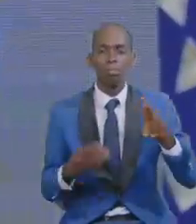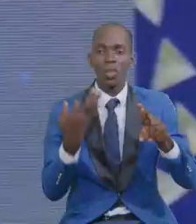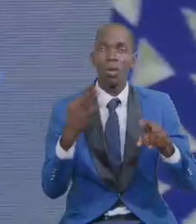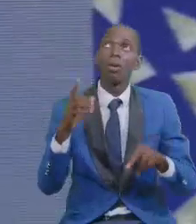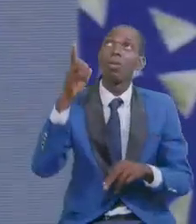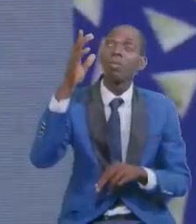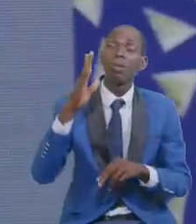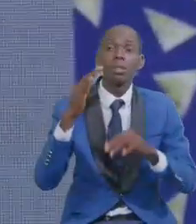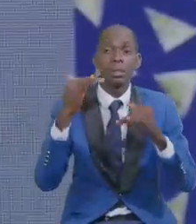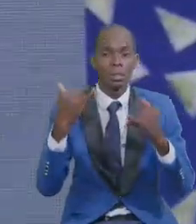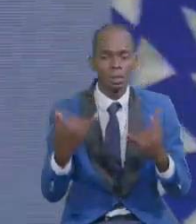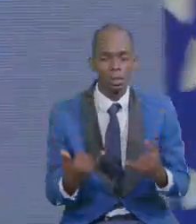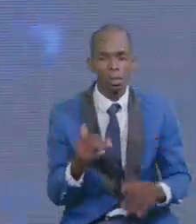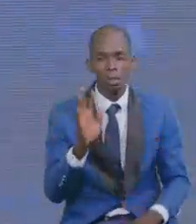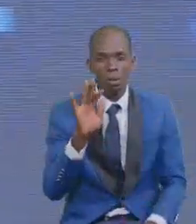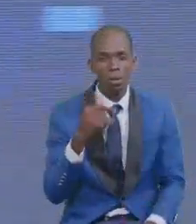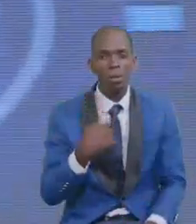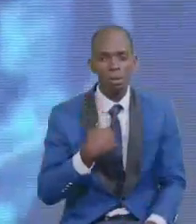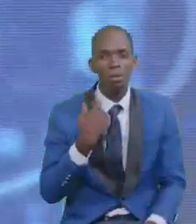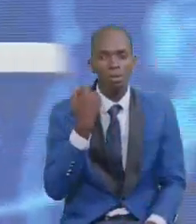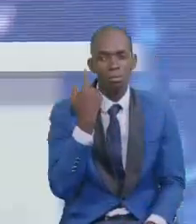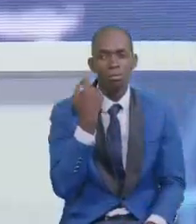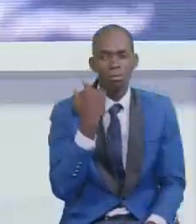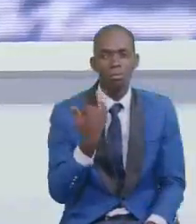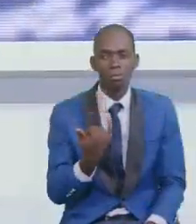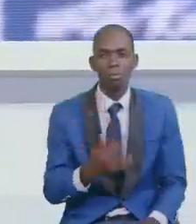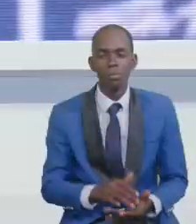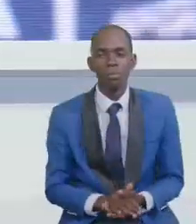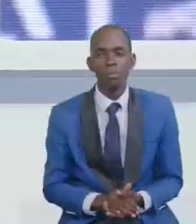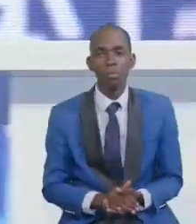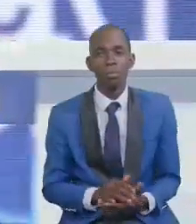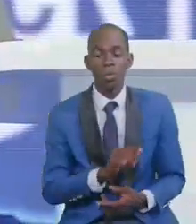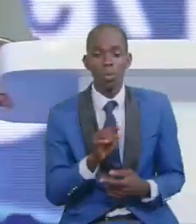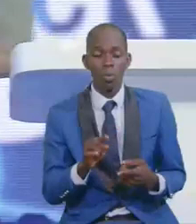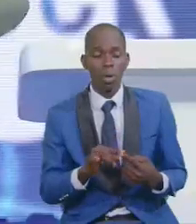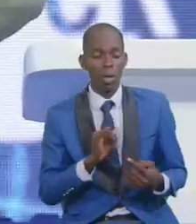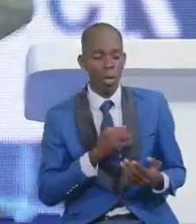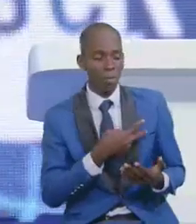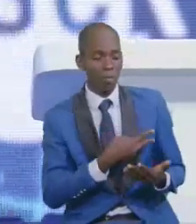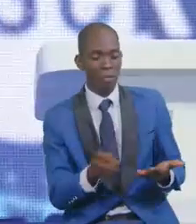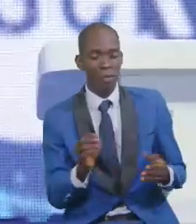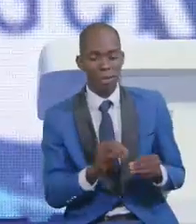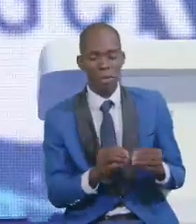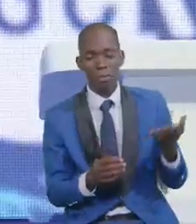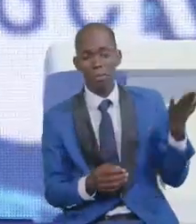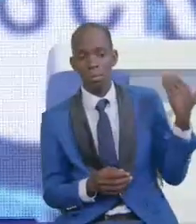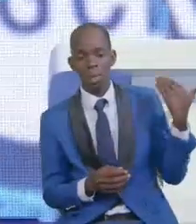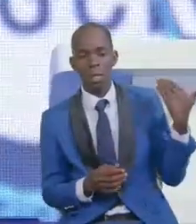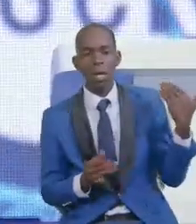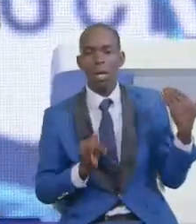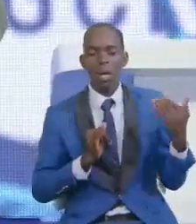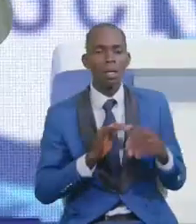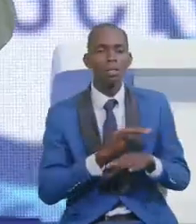Now I understand. When I failed in the past, I didn't have